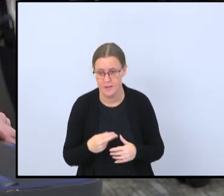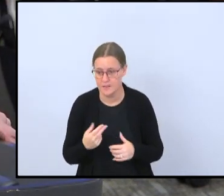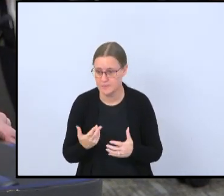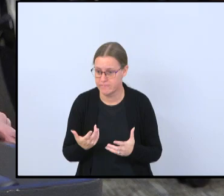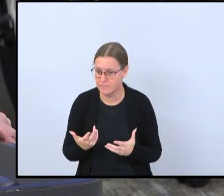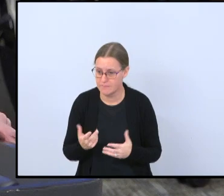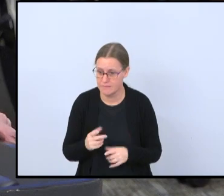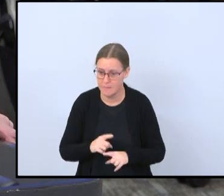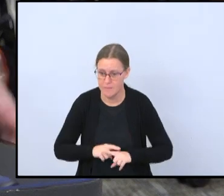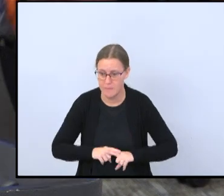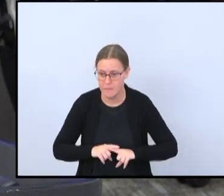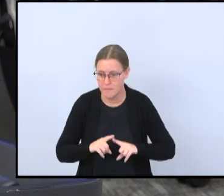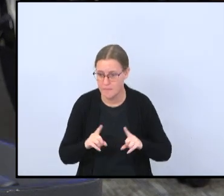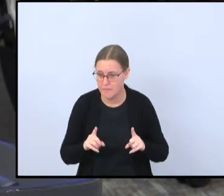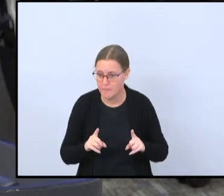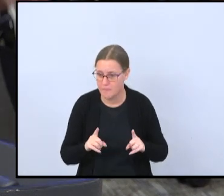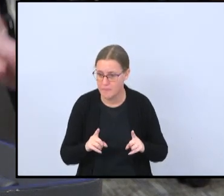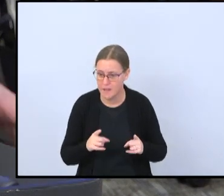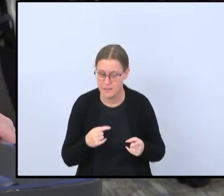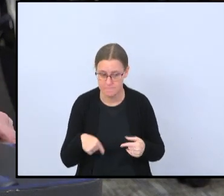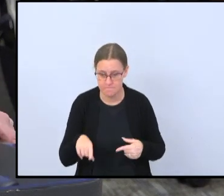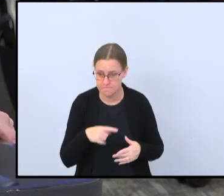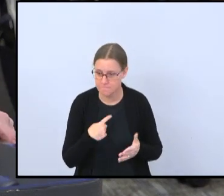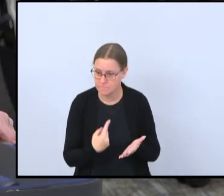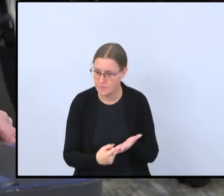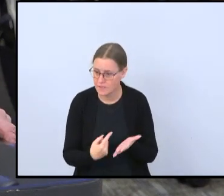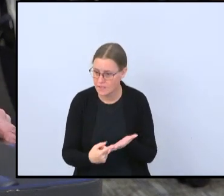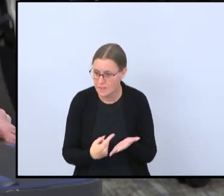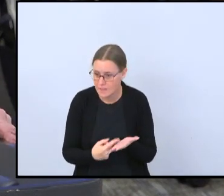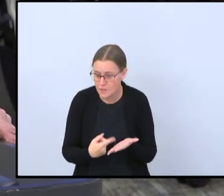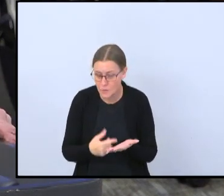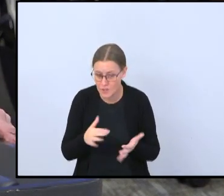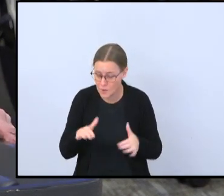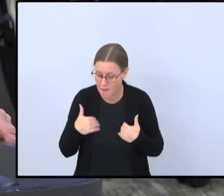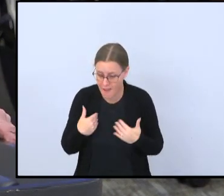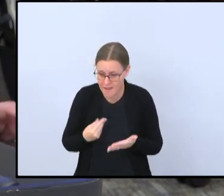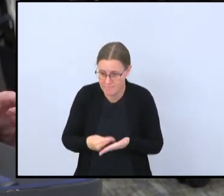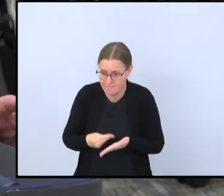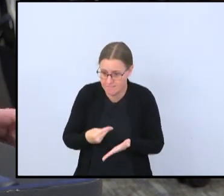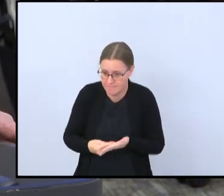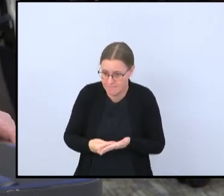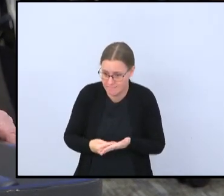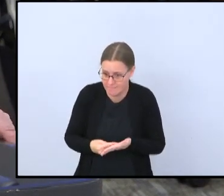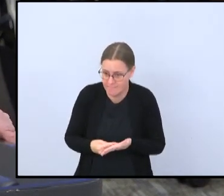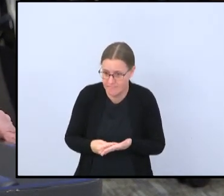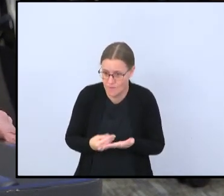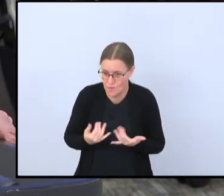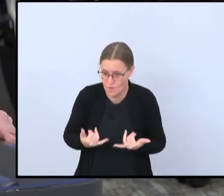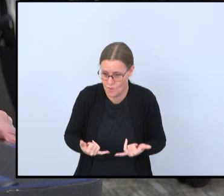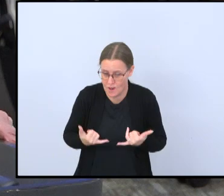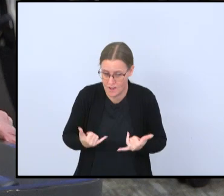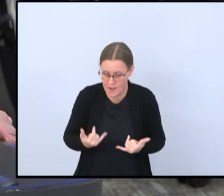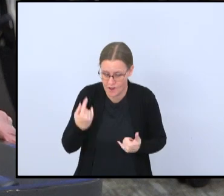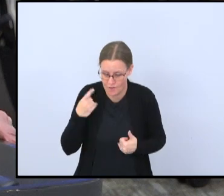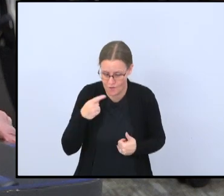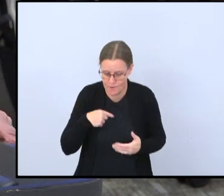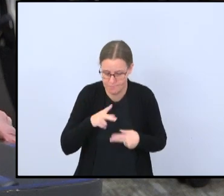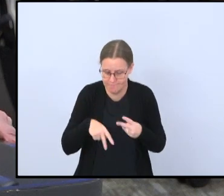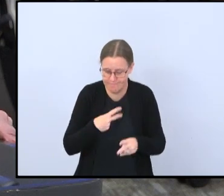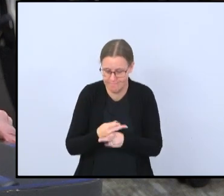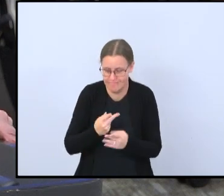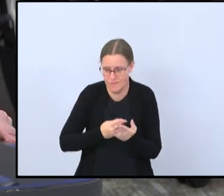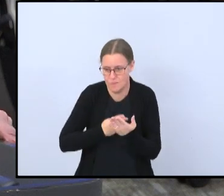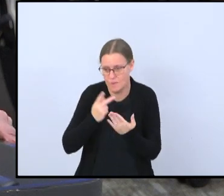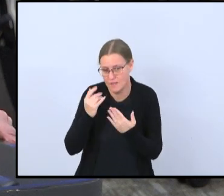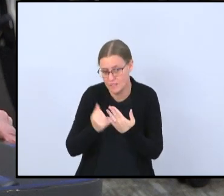Okay. But as we have talked about, we don't really have funding available to do those kinds of projects at this point